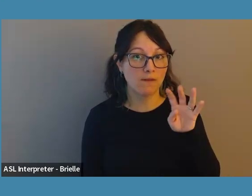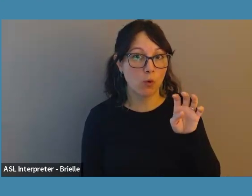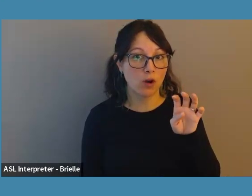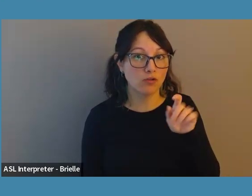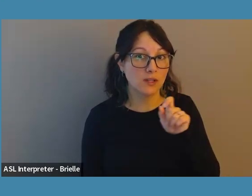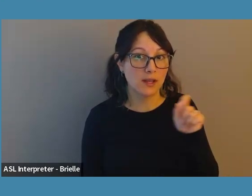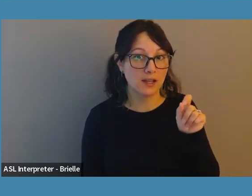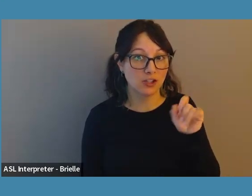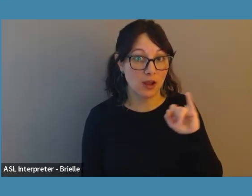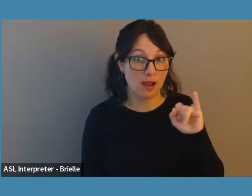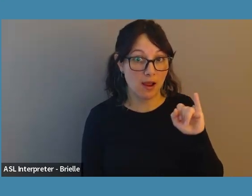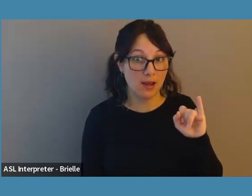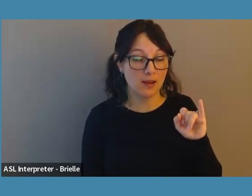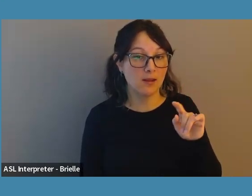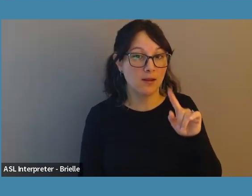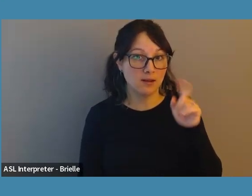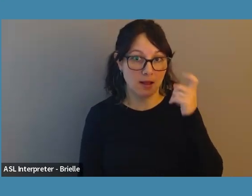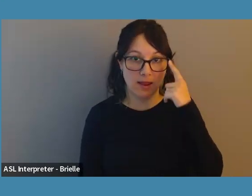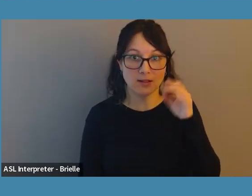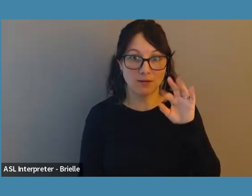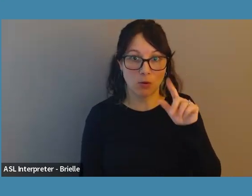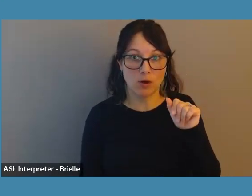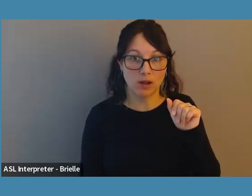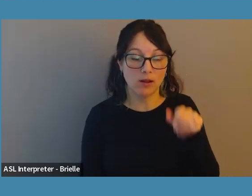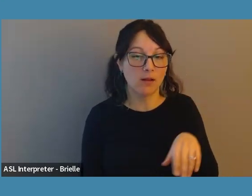400-I, Tallahassee, Florida,